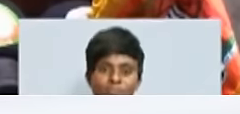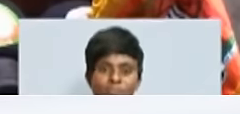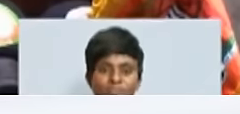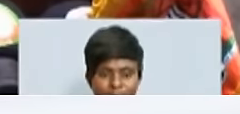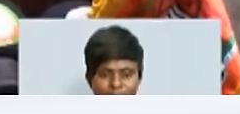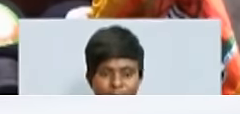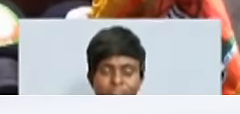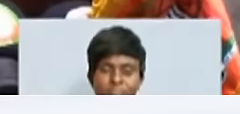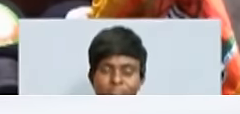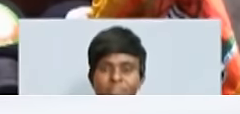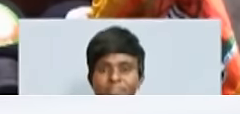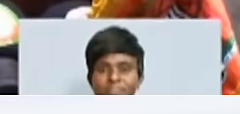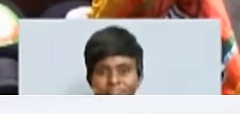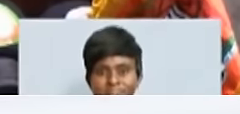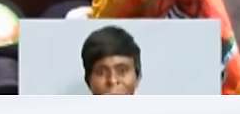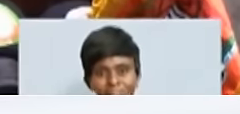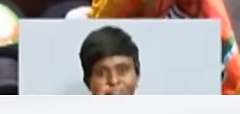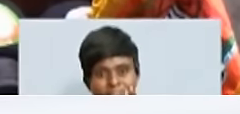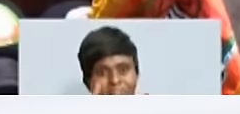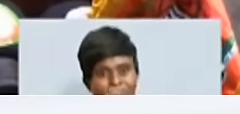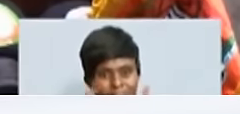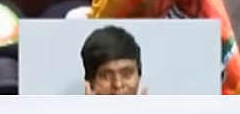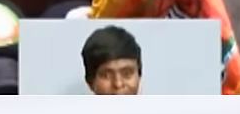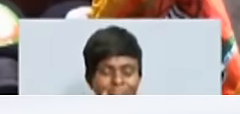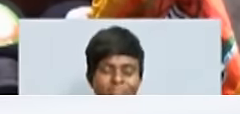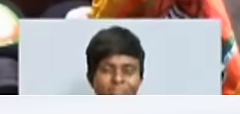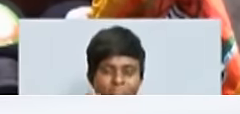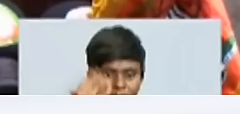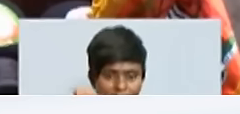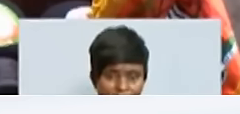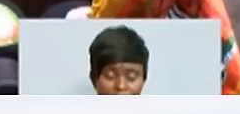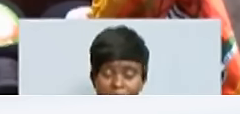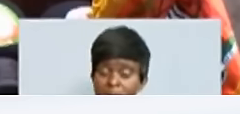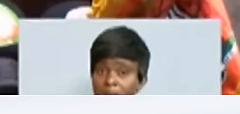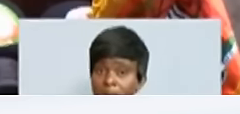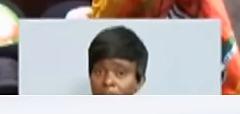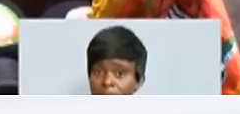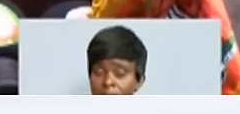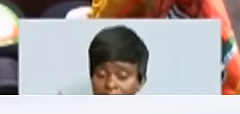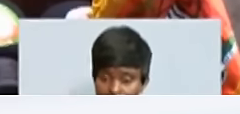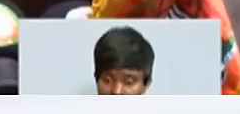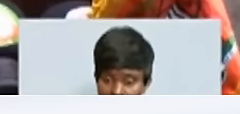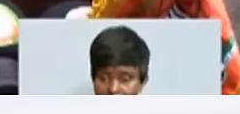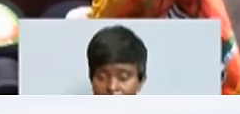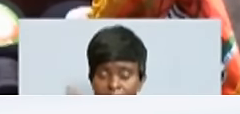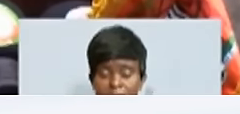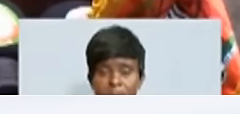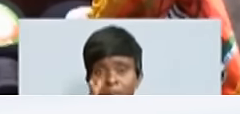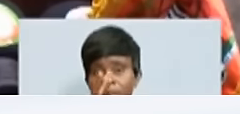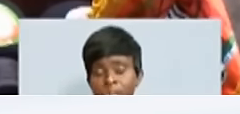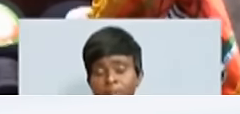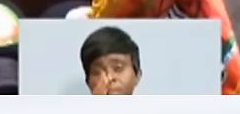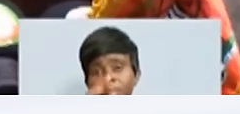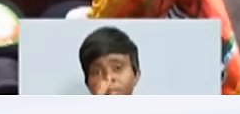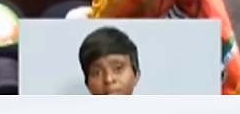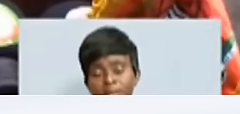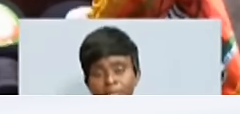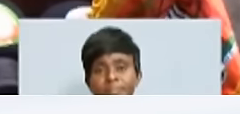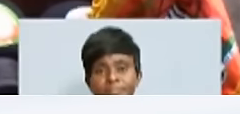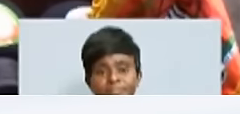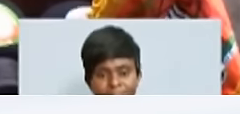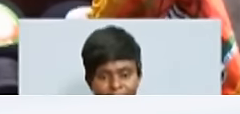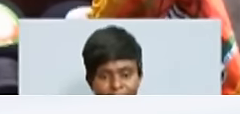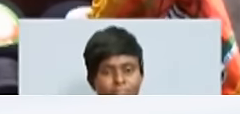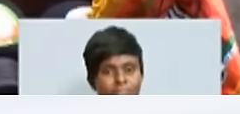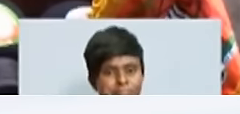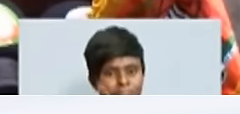well as a package. In order to spread benefits to others, Madam Speaker, I